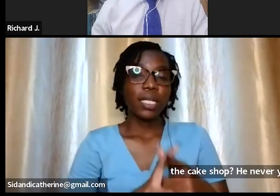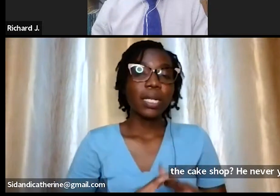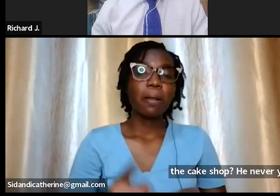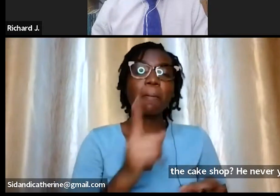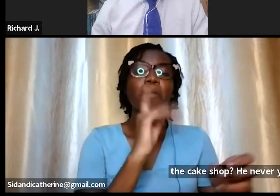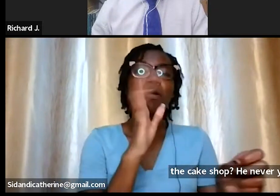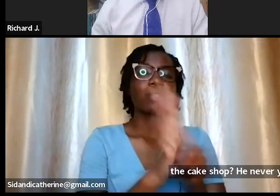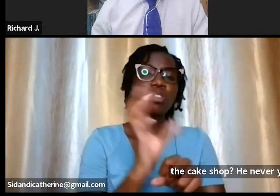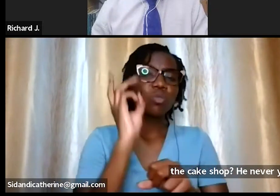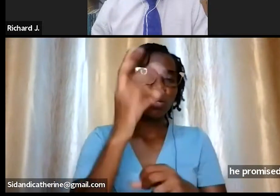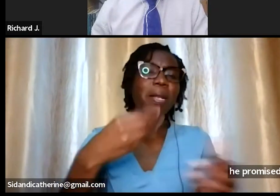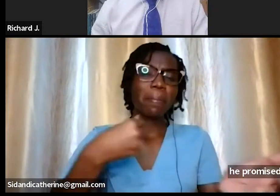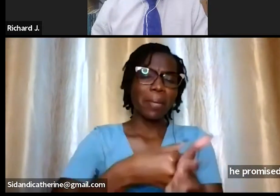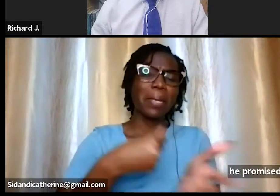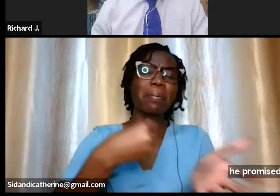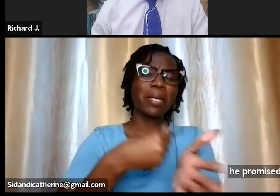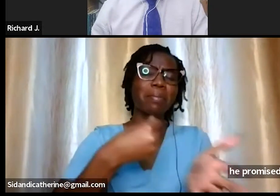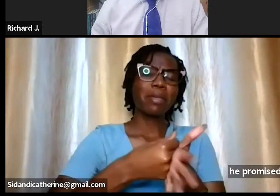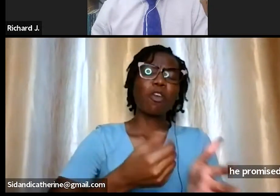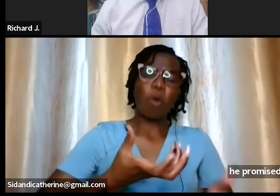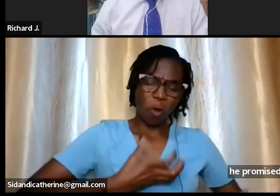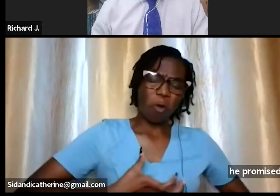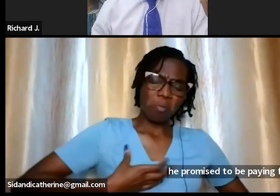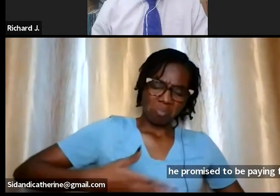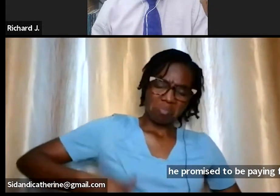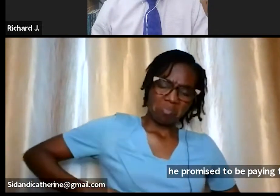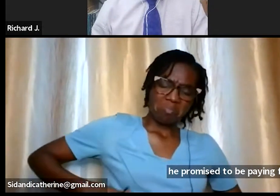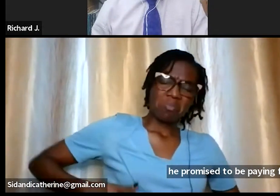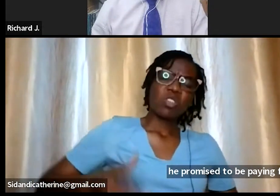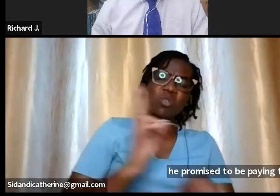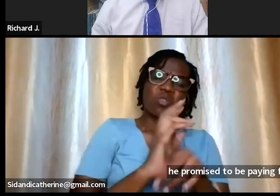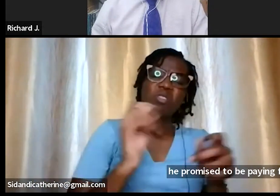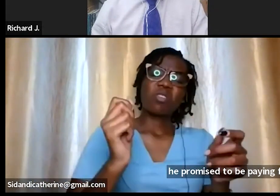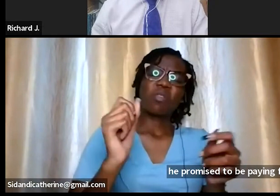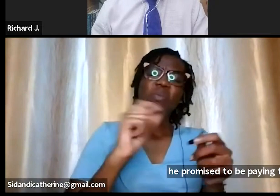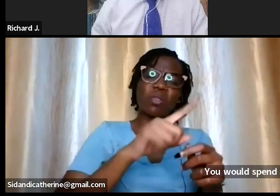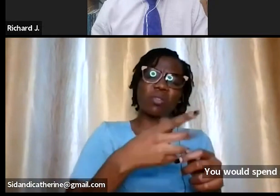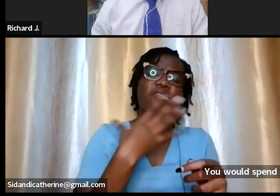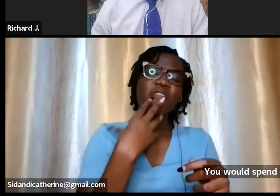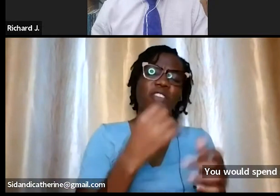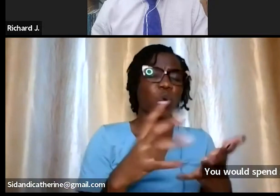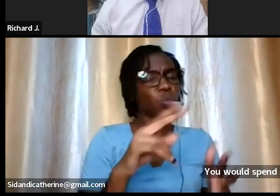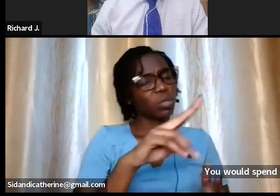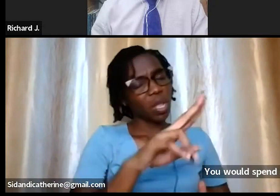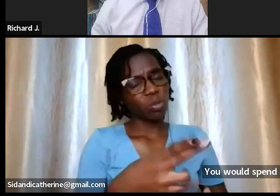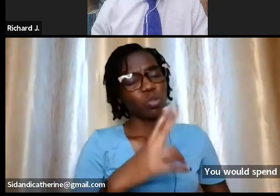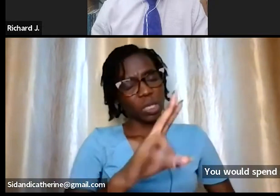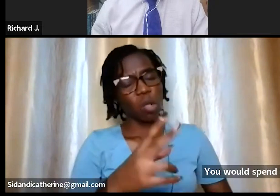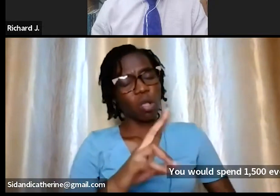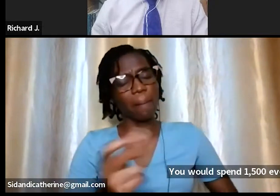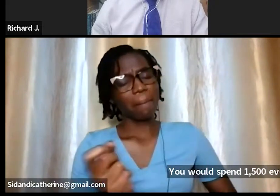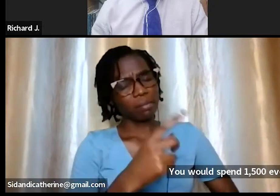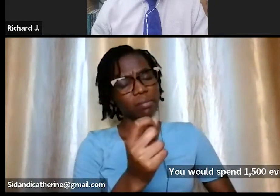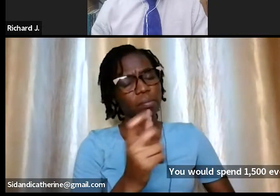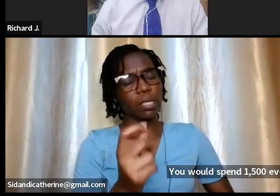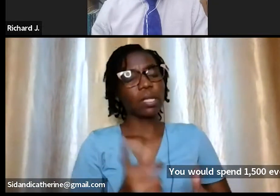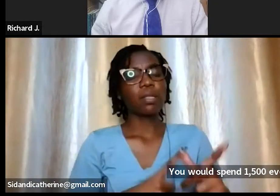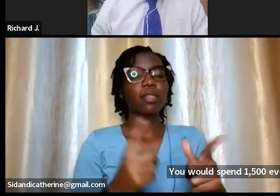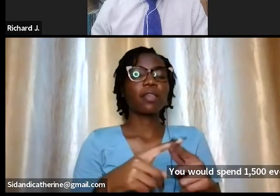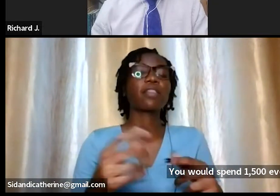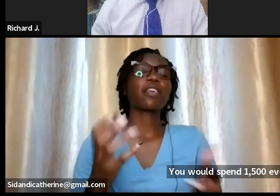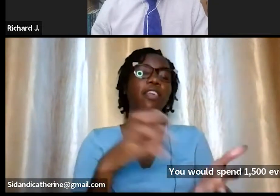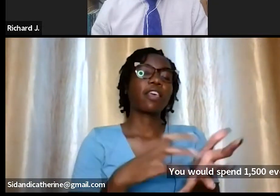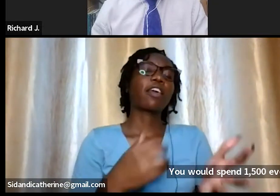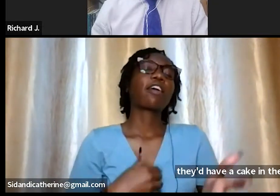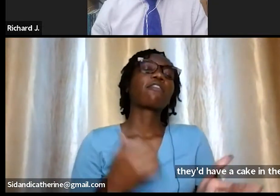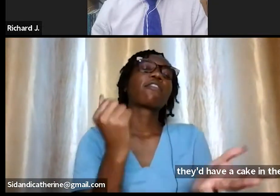those cakes from his pocket. He would spend 1,500 every month or 2,000 shillings, and they'd have a cake in their office. And to a point